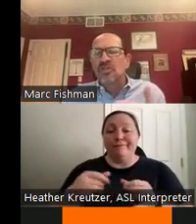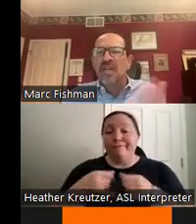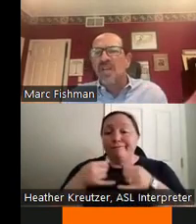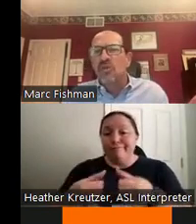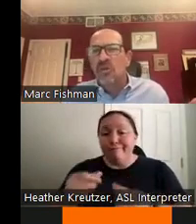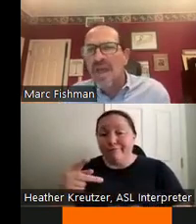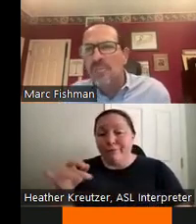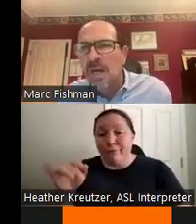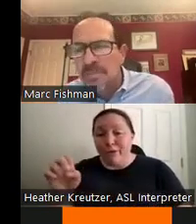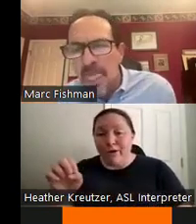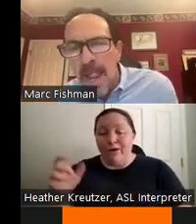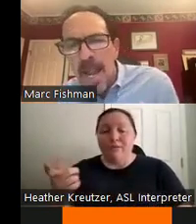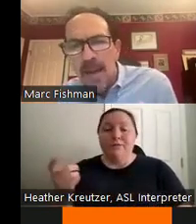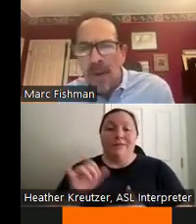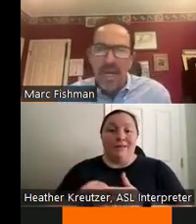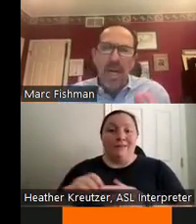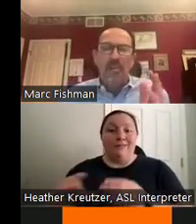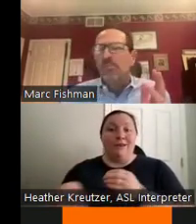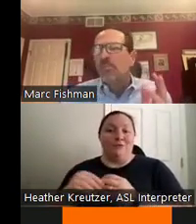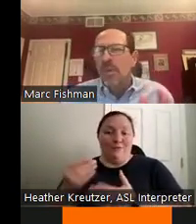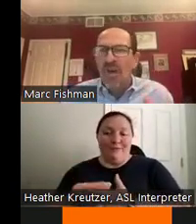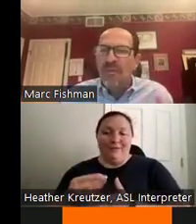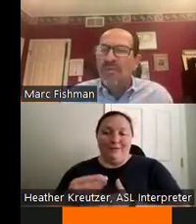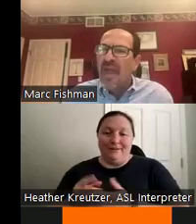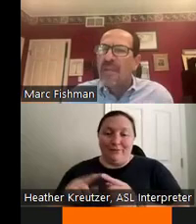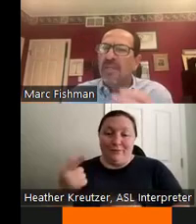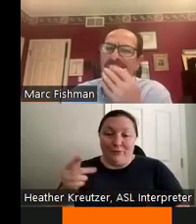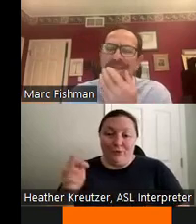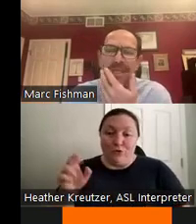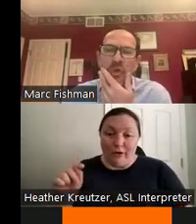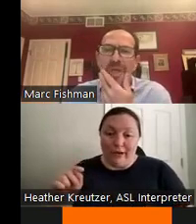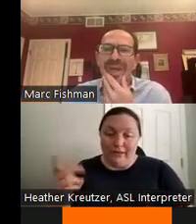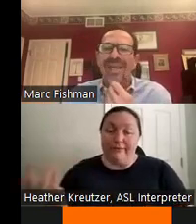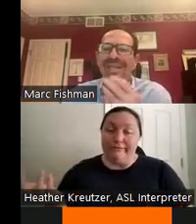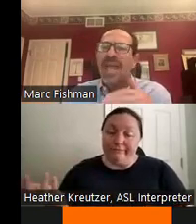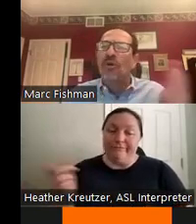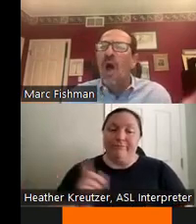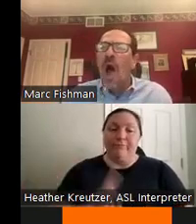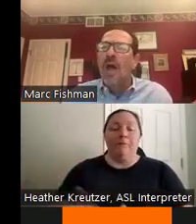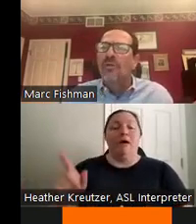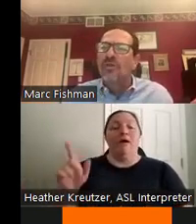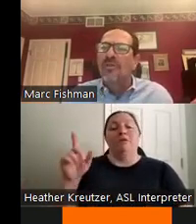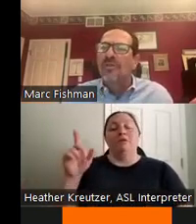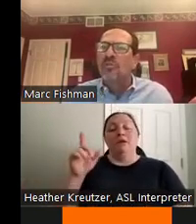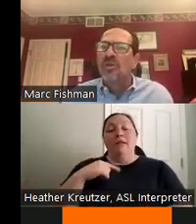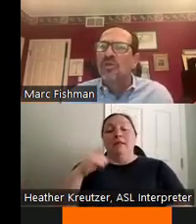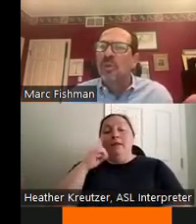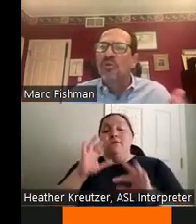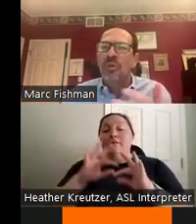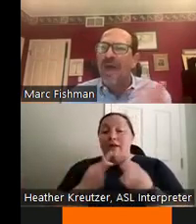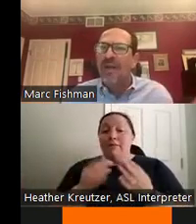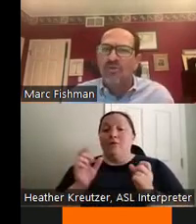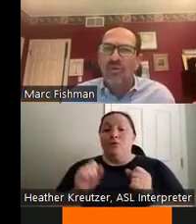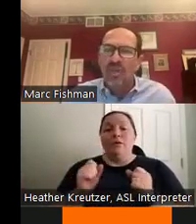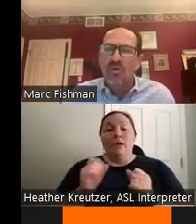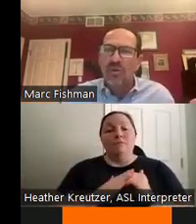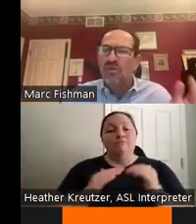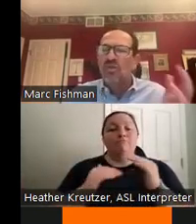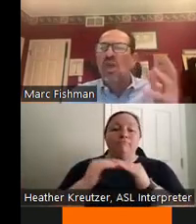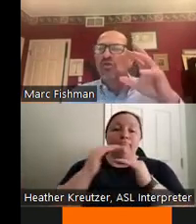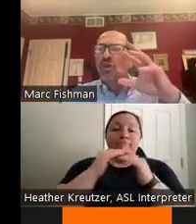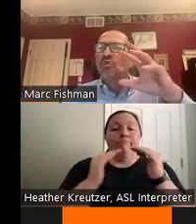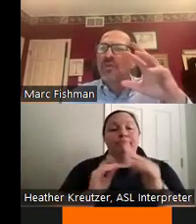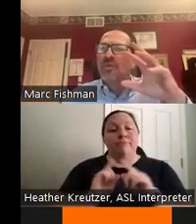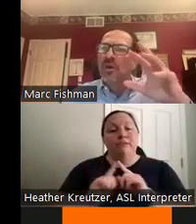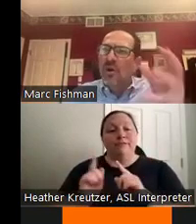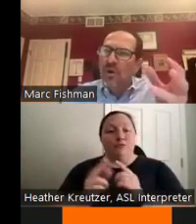for medicines takes extra grant money. But involving families, I think you can layer on some of these principles without extra